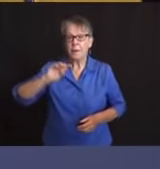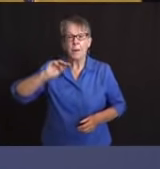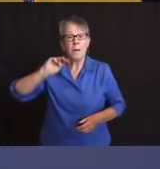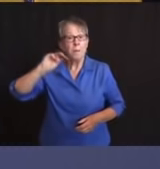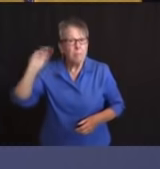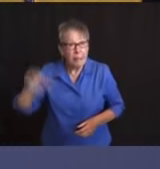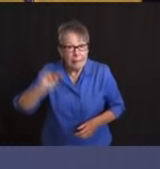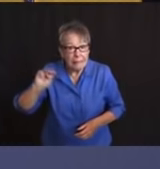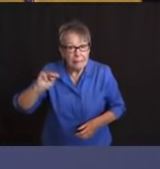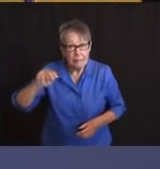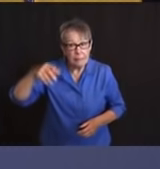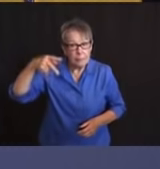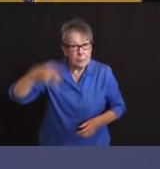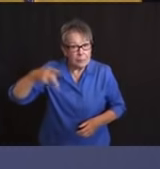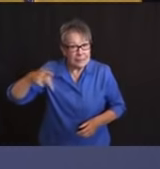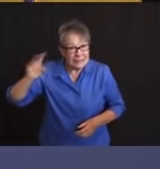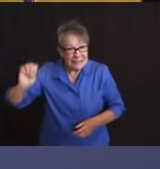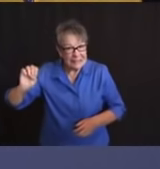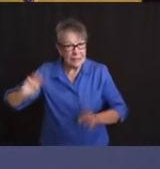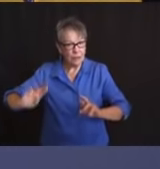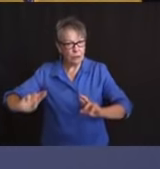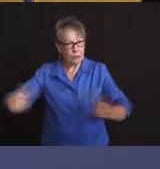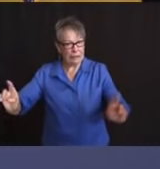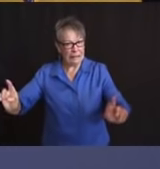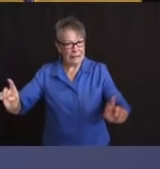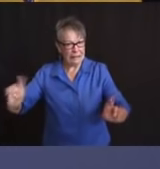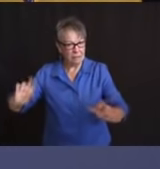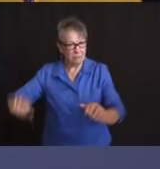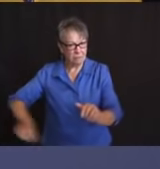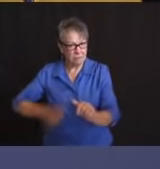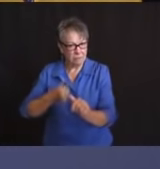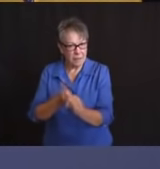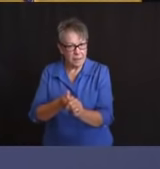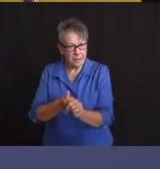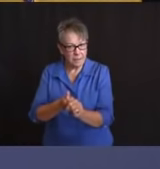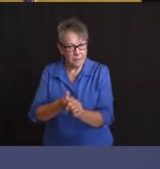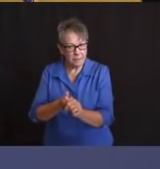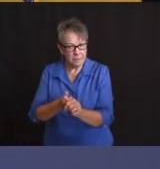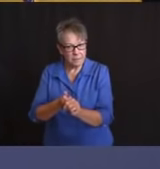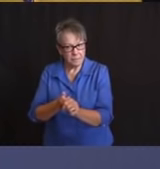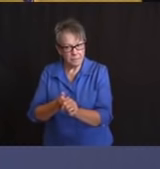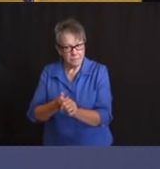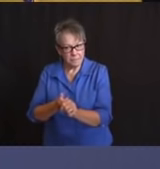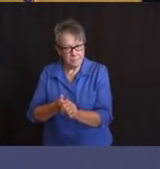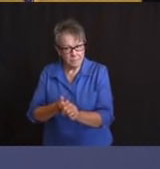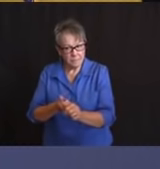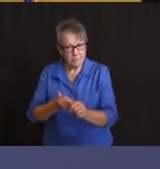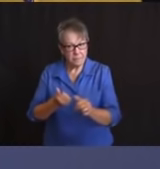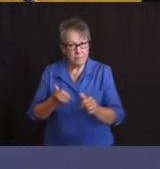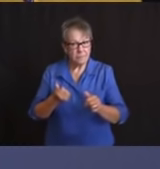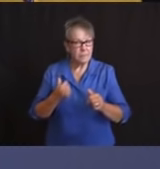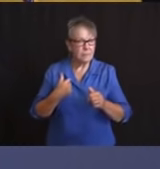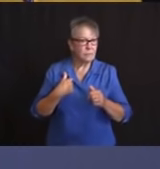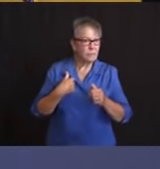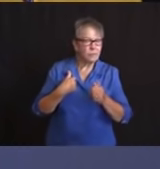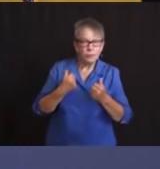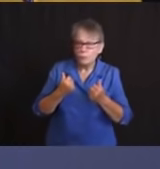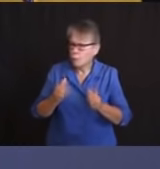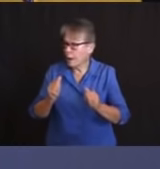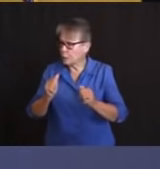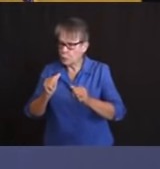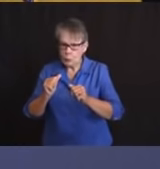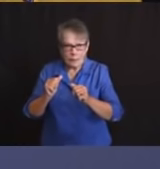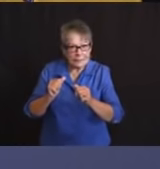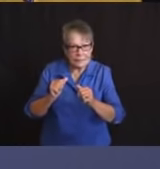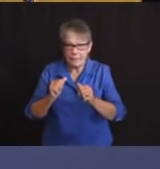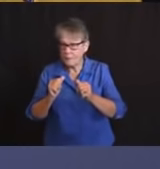I think we're probably as prepared as any American state, but I would say nobody's going to pat themselves on the back or do any celebrations. We're